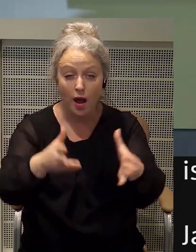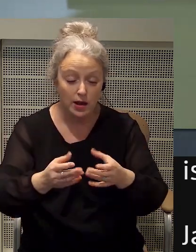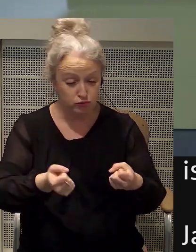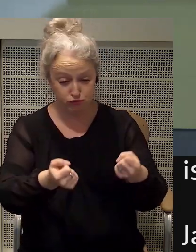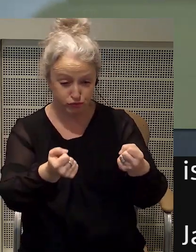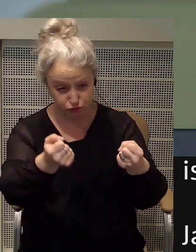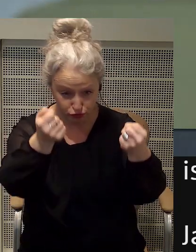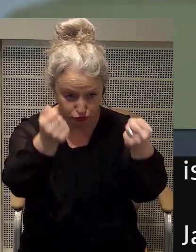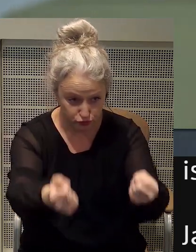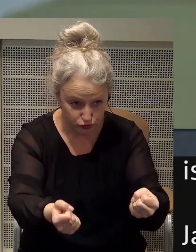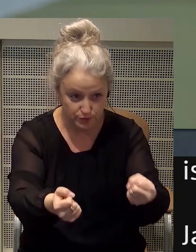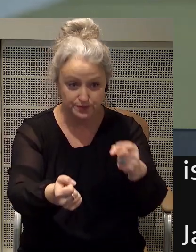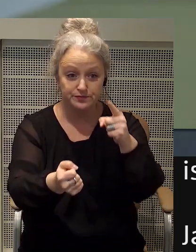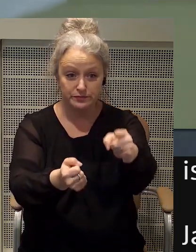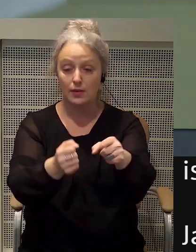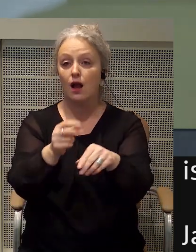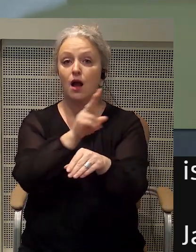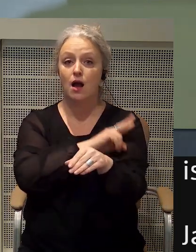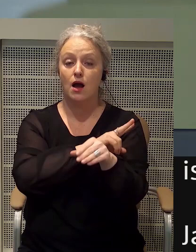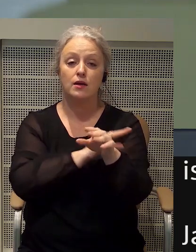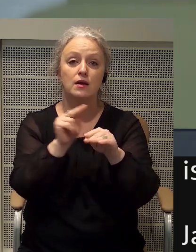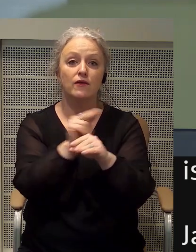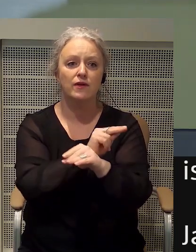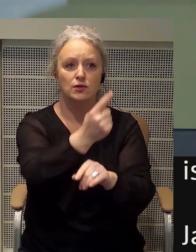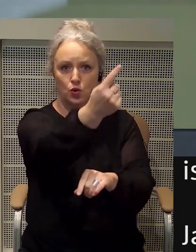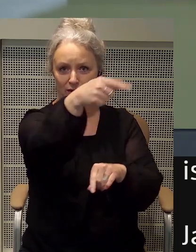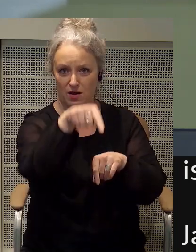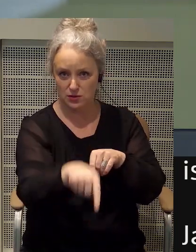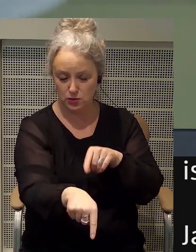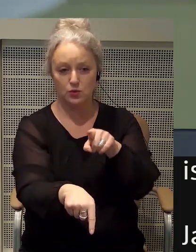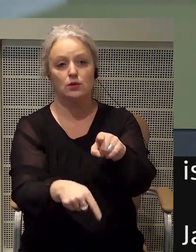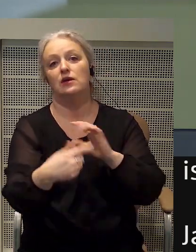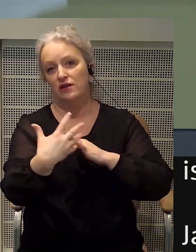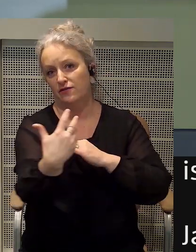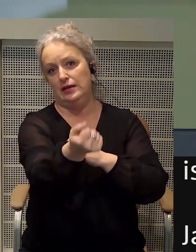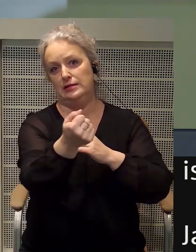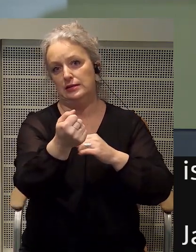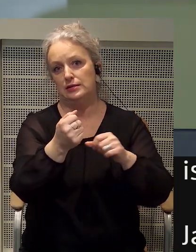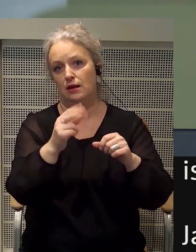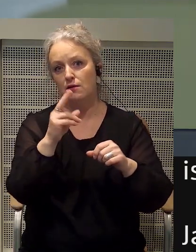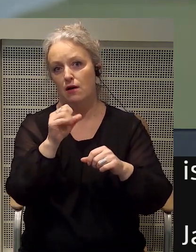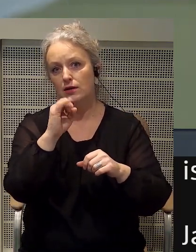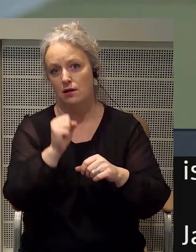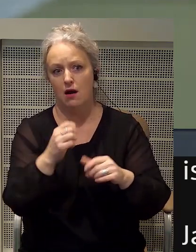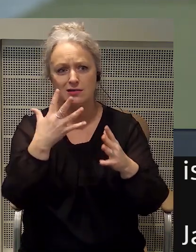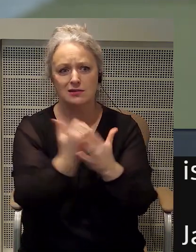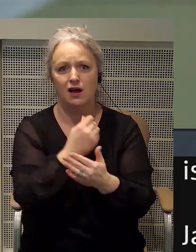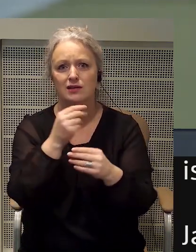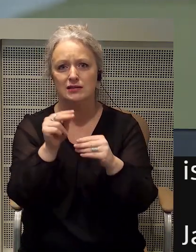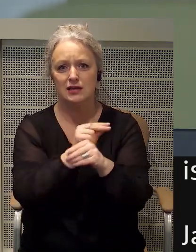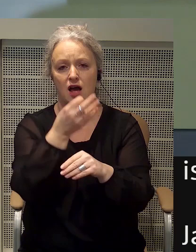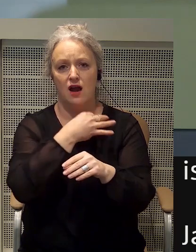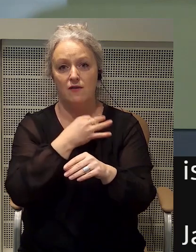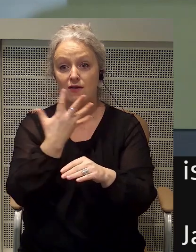of course, I will take it to the hospital right now. And the doctor received him, and